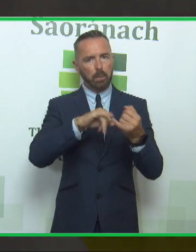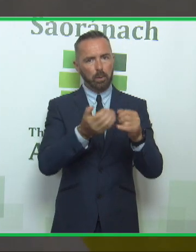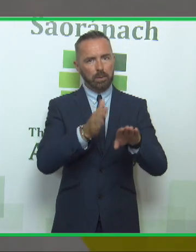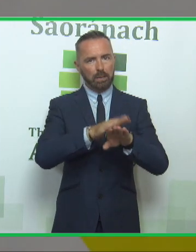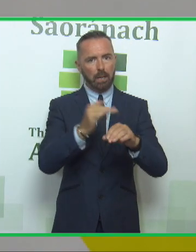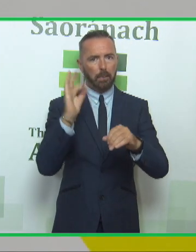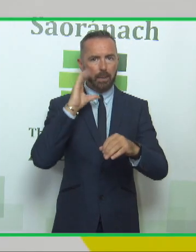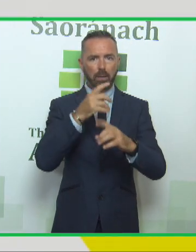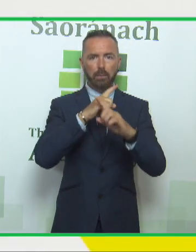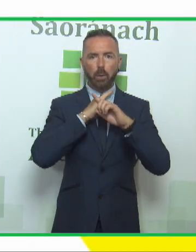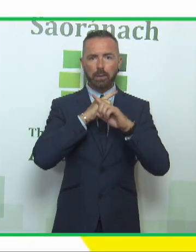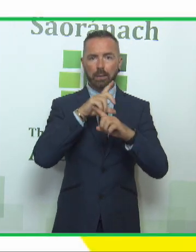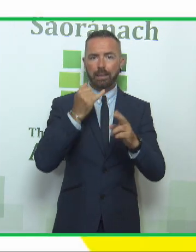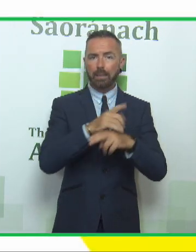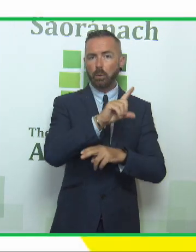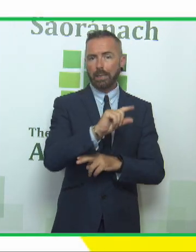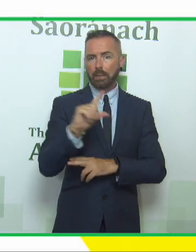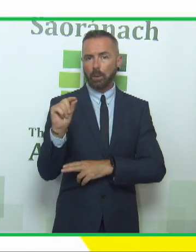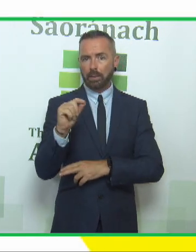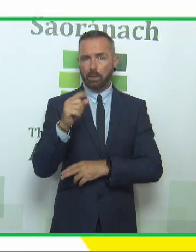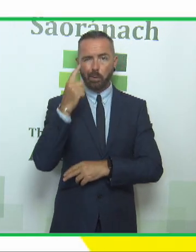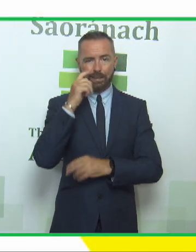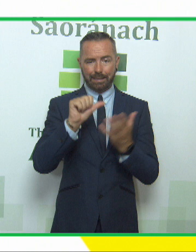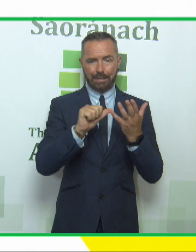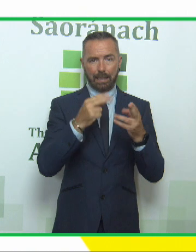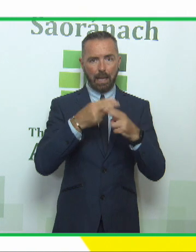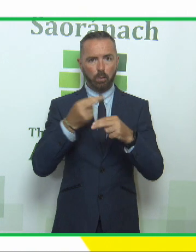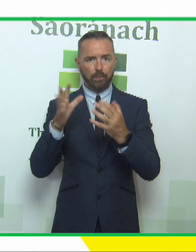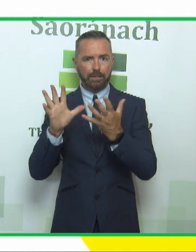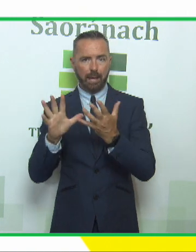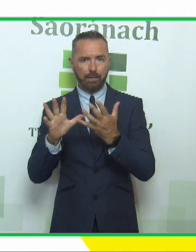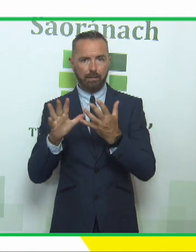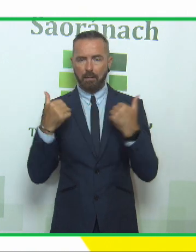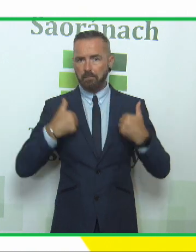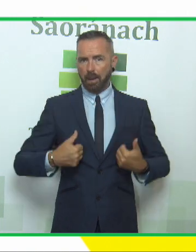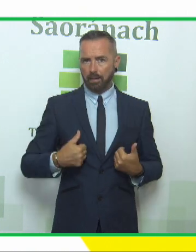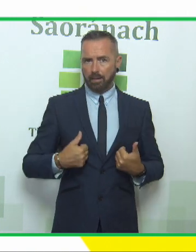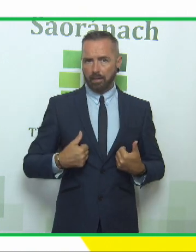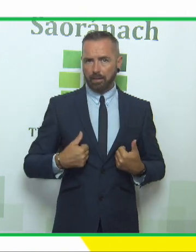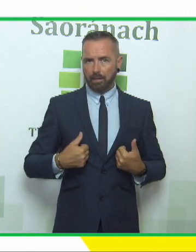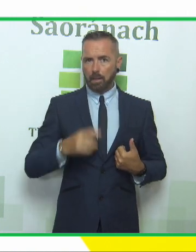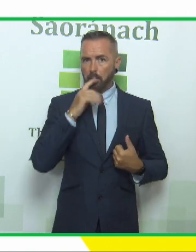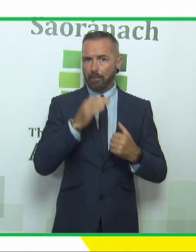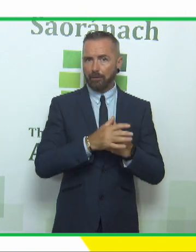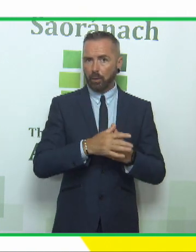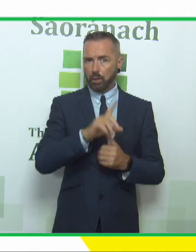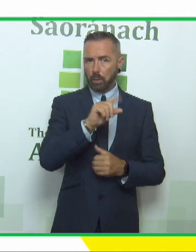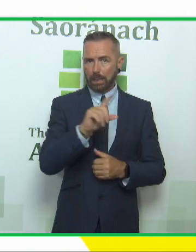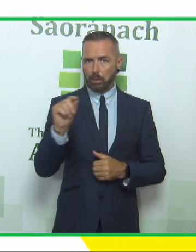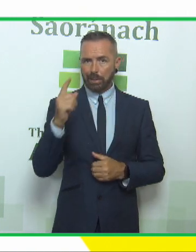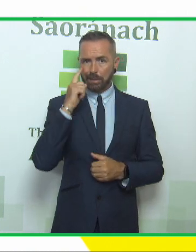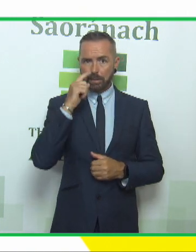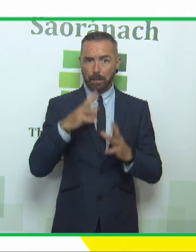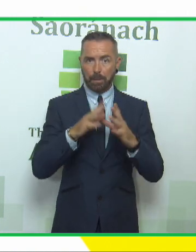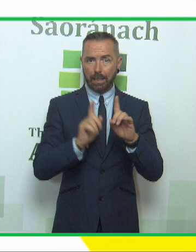2020. And what we know that 6 in 10 were men. But in fact, for 2020, we see an increase in the number